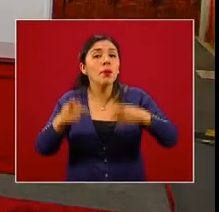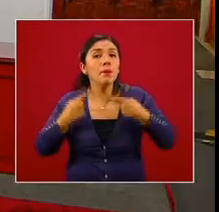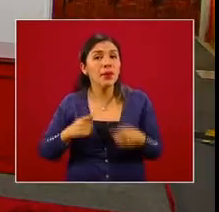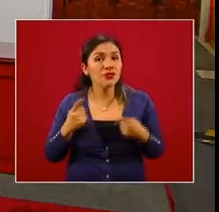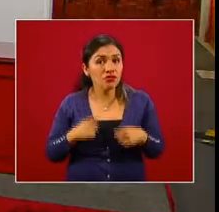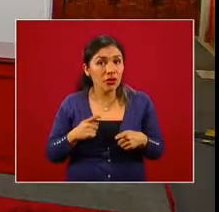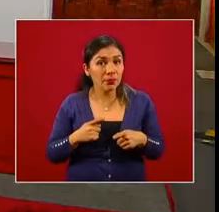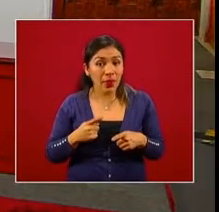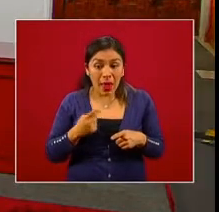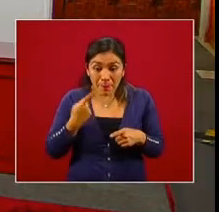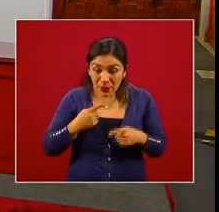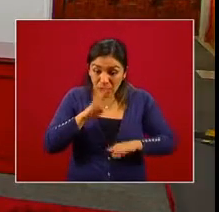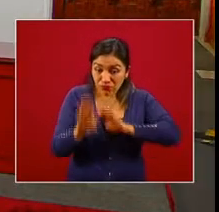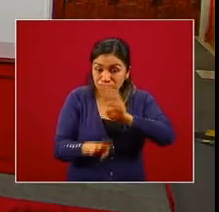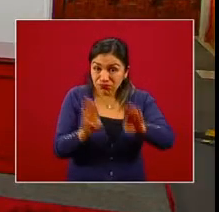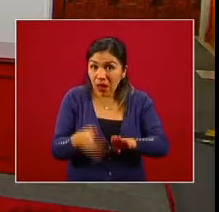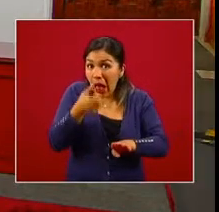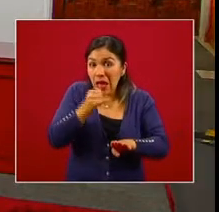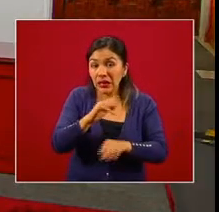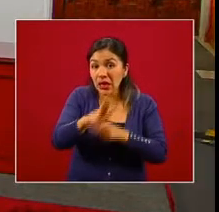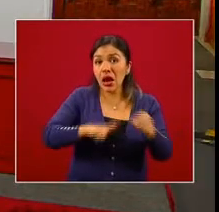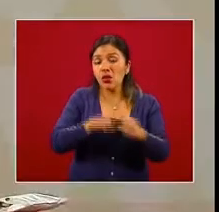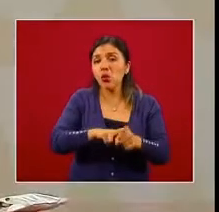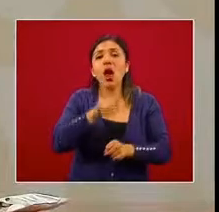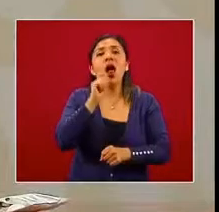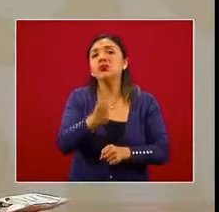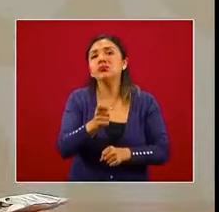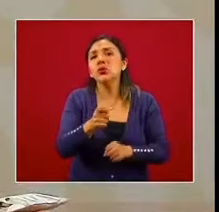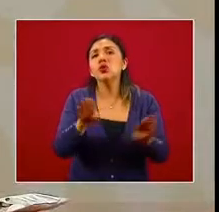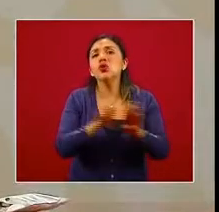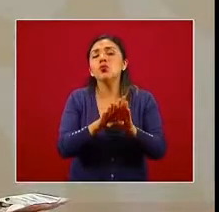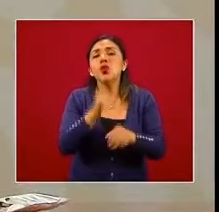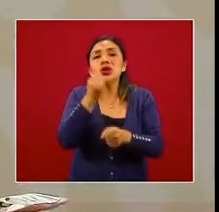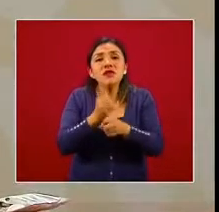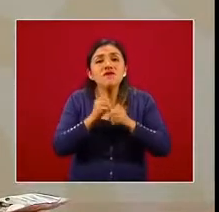And well, all of those have an impact on the fatality rate.